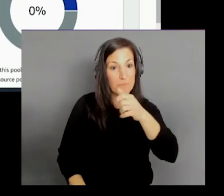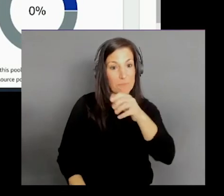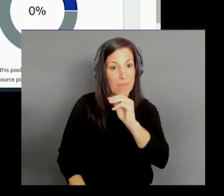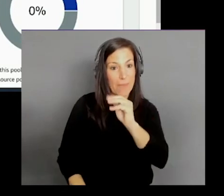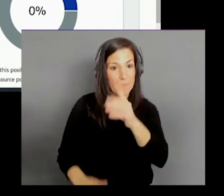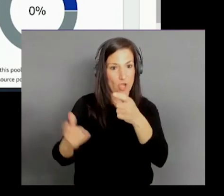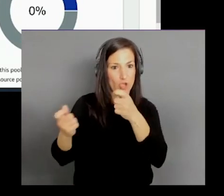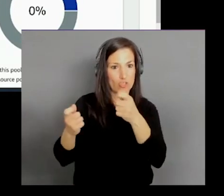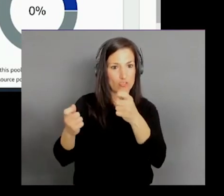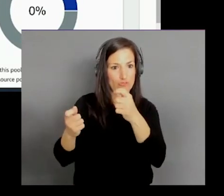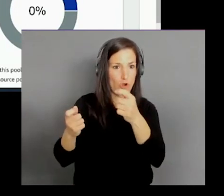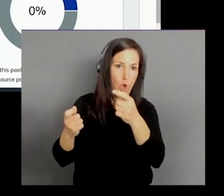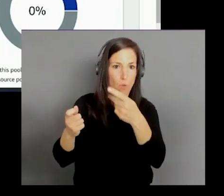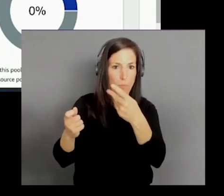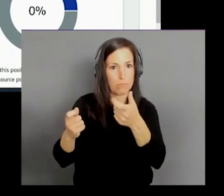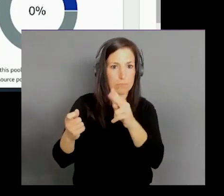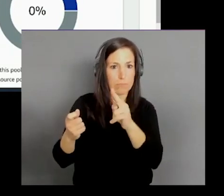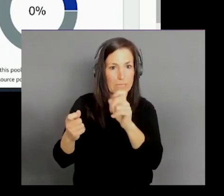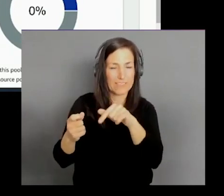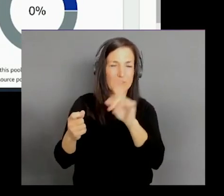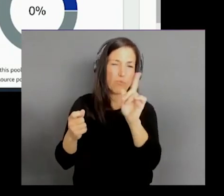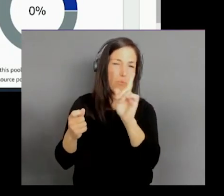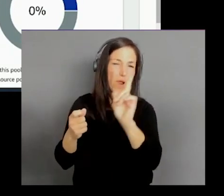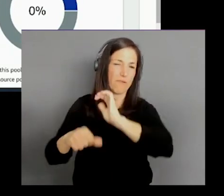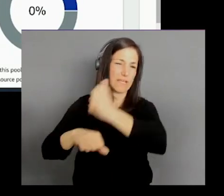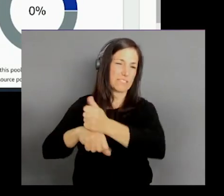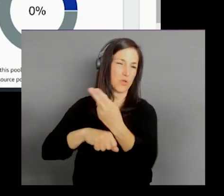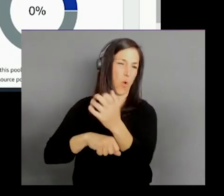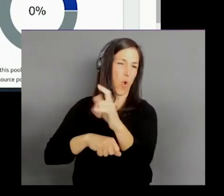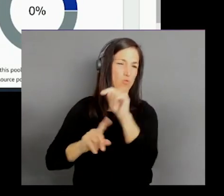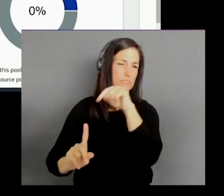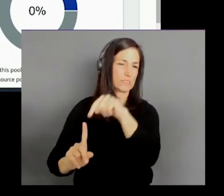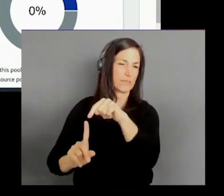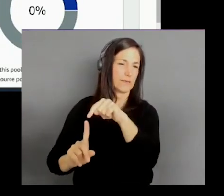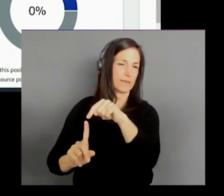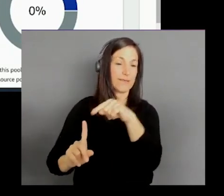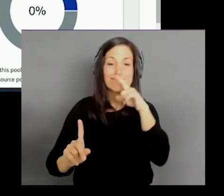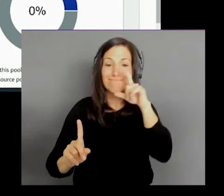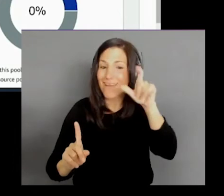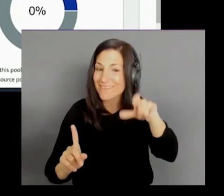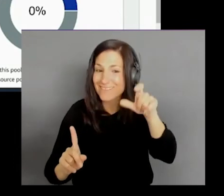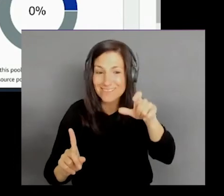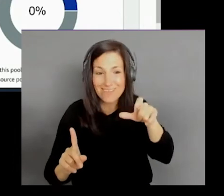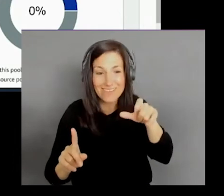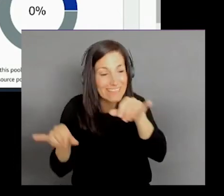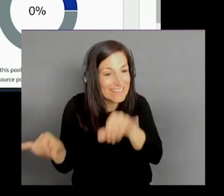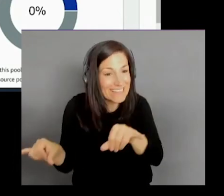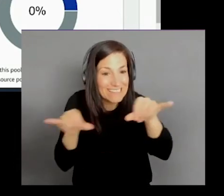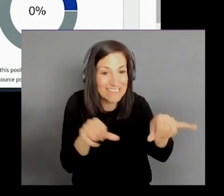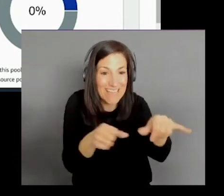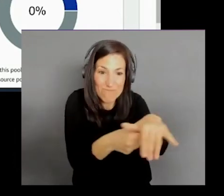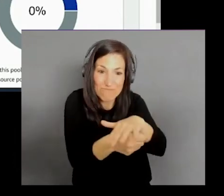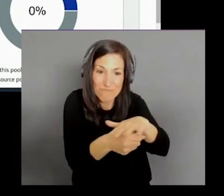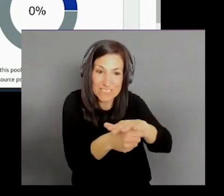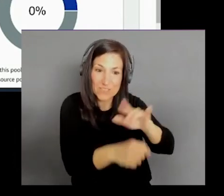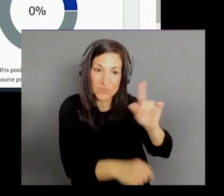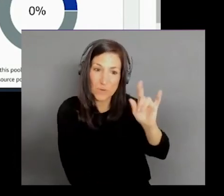where Ipam is being hosted, is not necessarily the same region where those IP address,